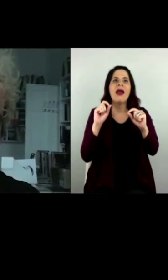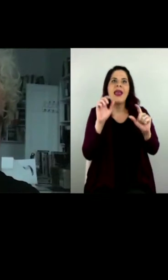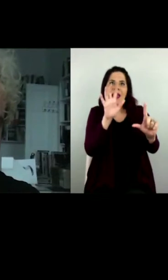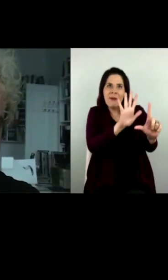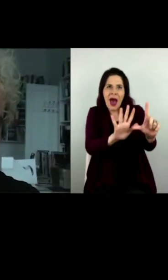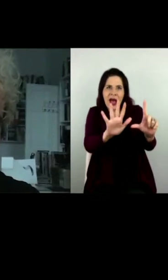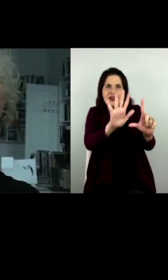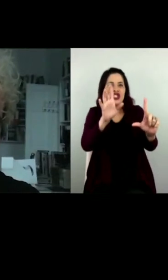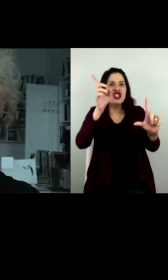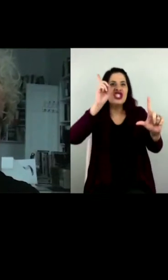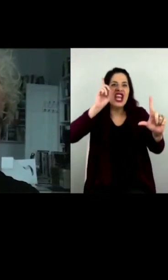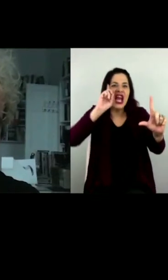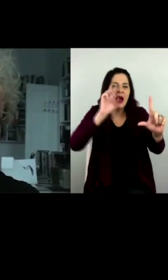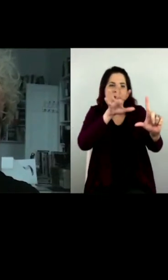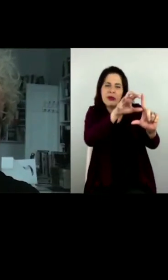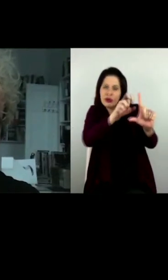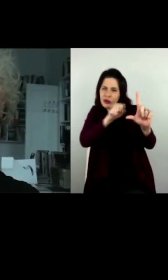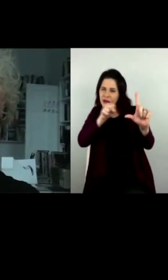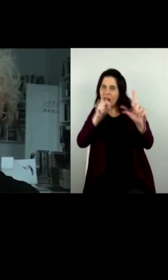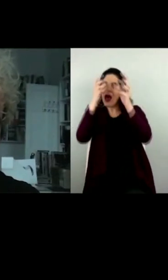And